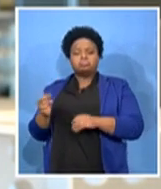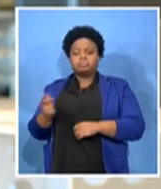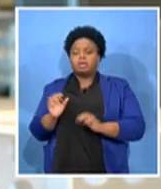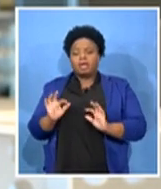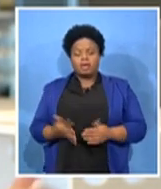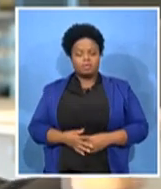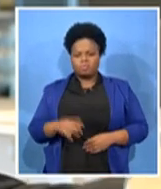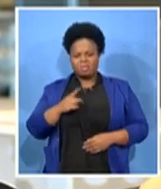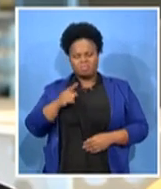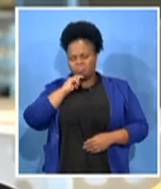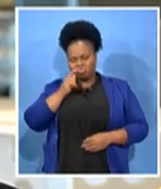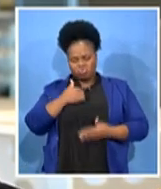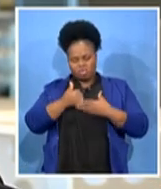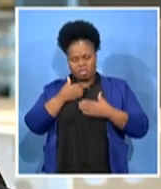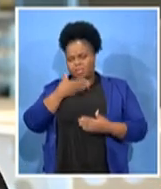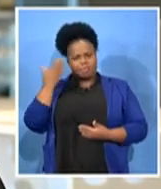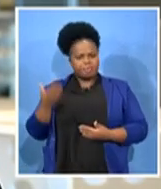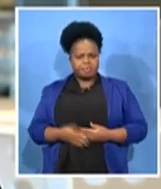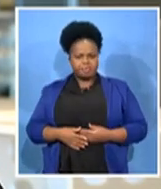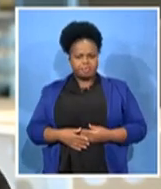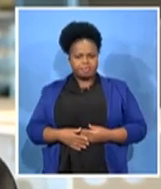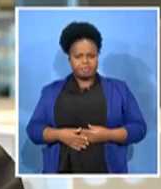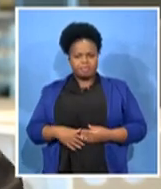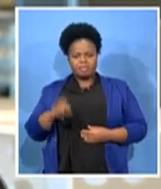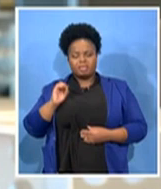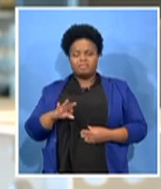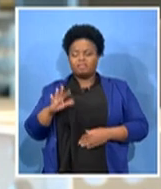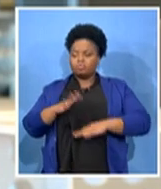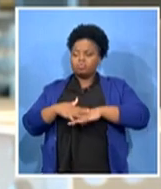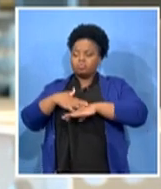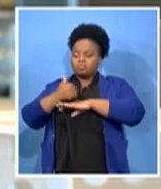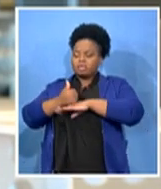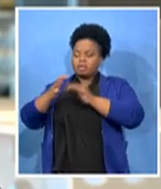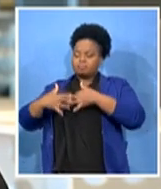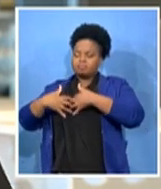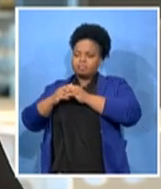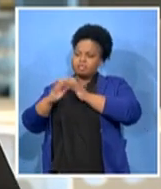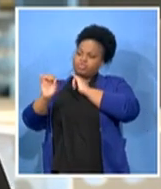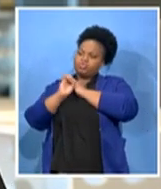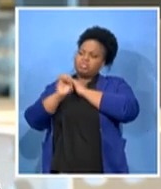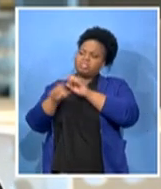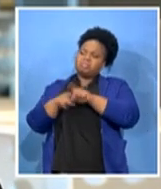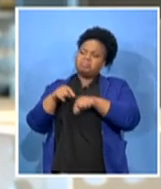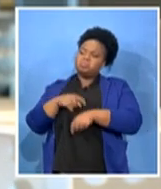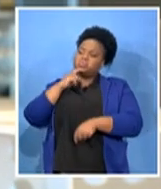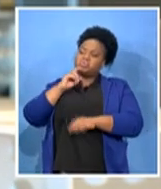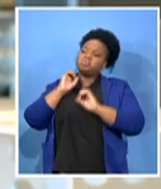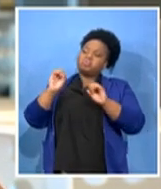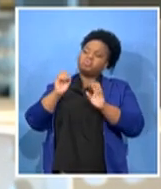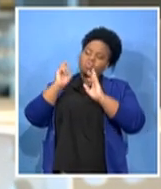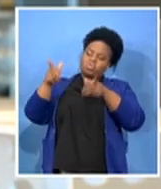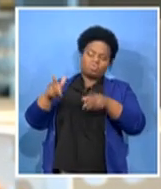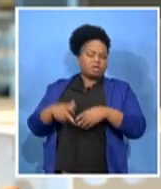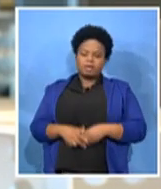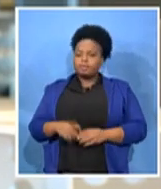to set up institutions and then you are not even utilizing those institutions. If you set up institutions because you want to